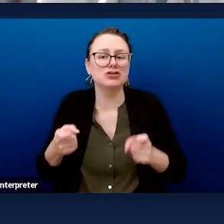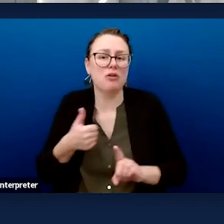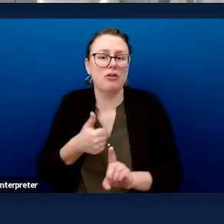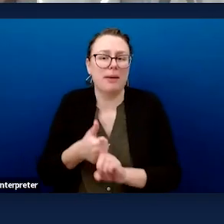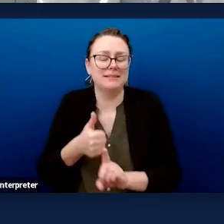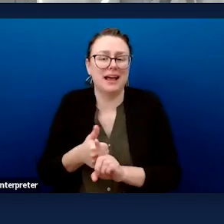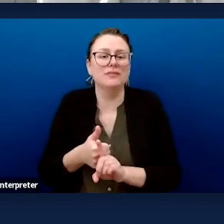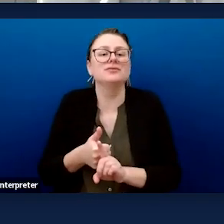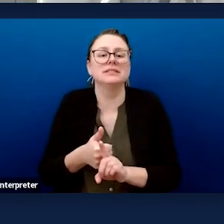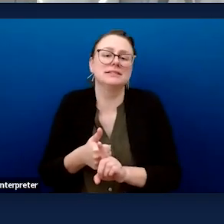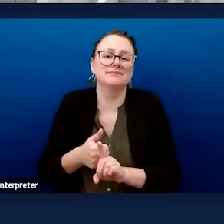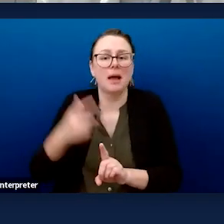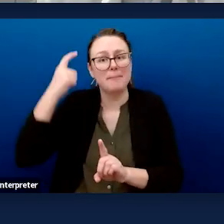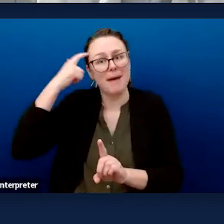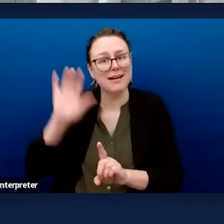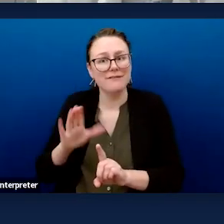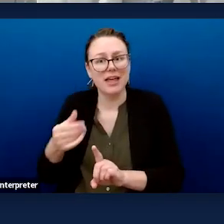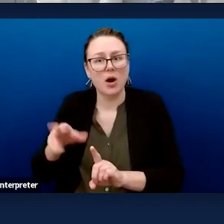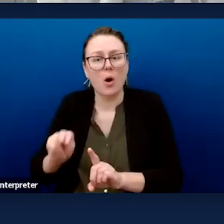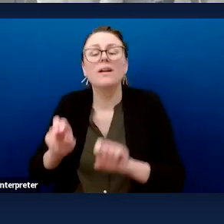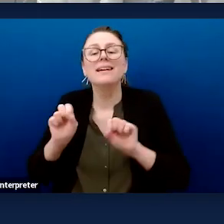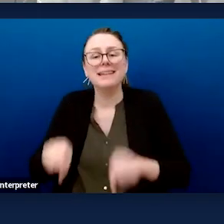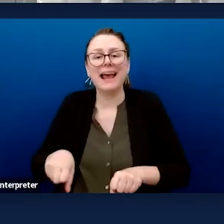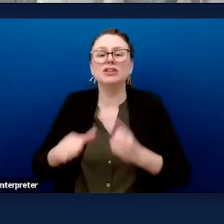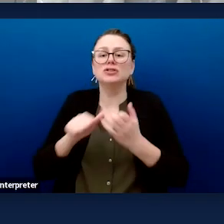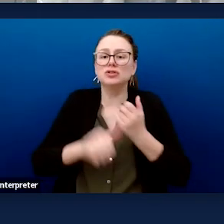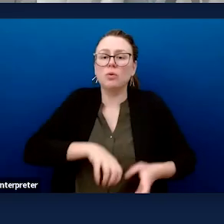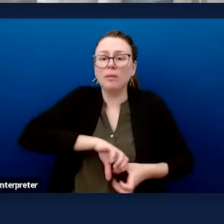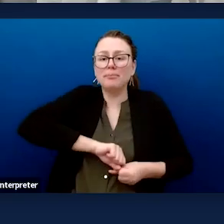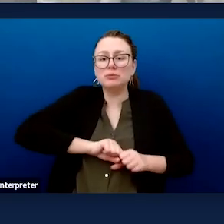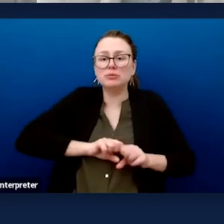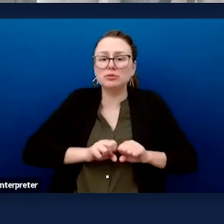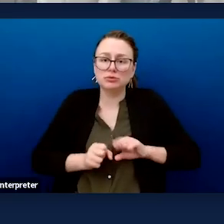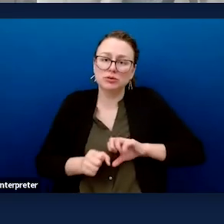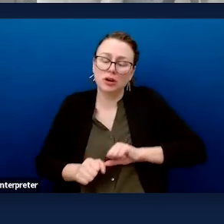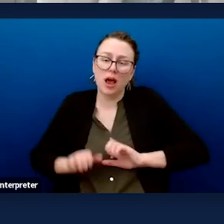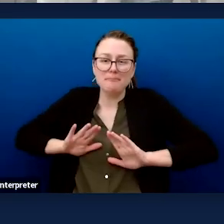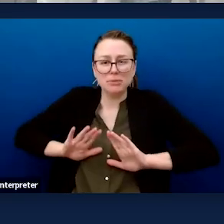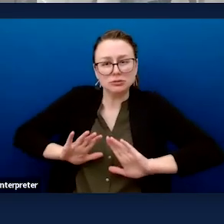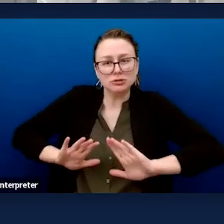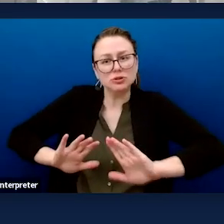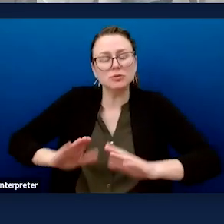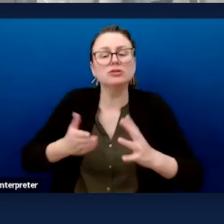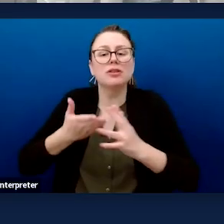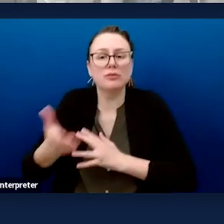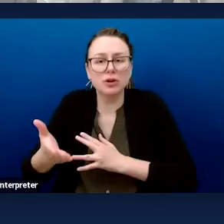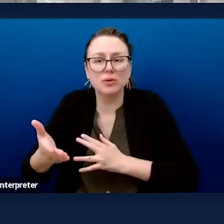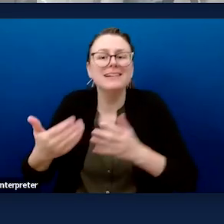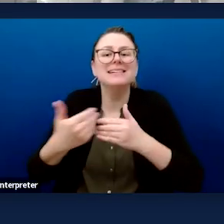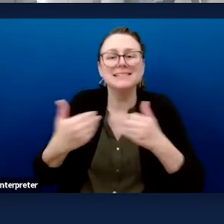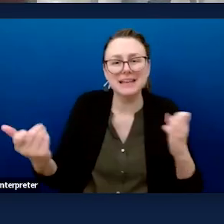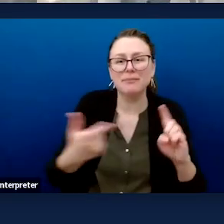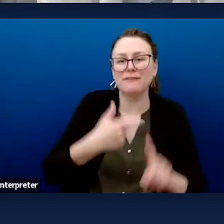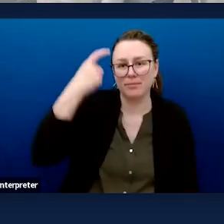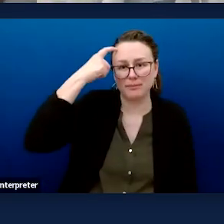through independent of the central nervous system or the brain and the spinal cord. And